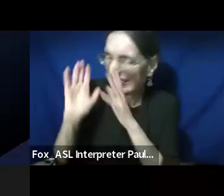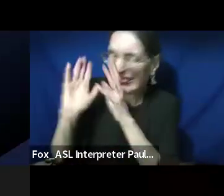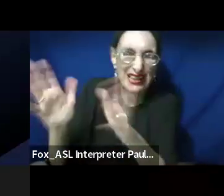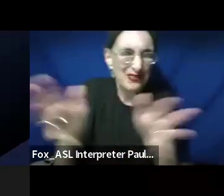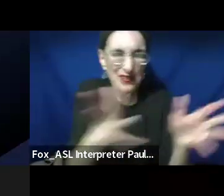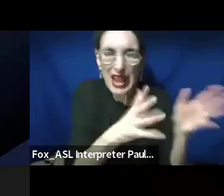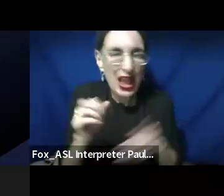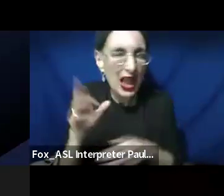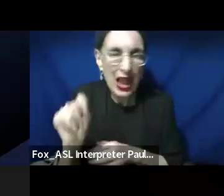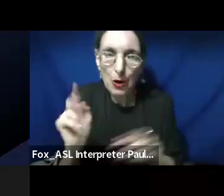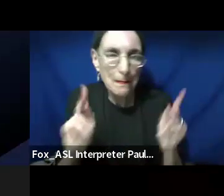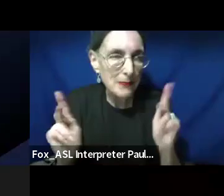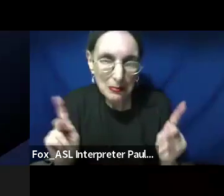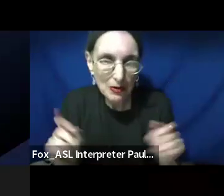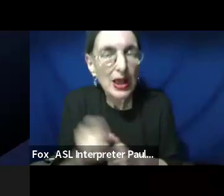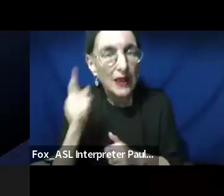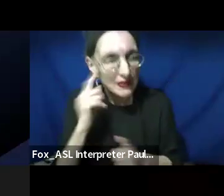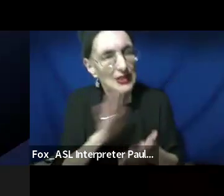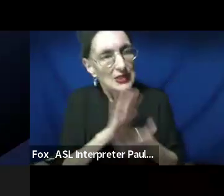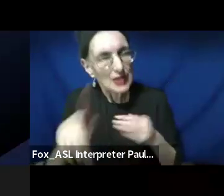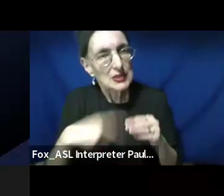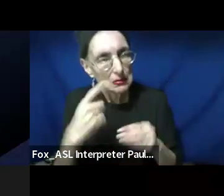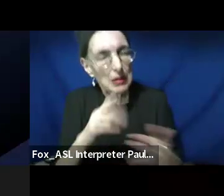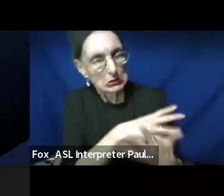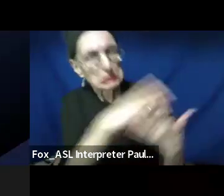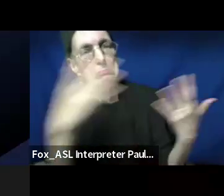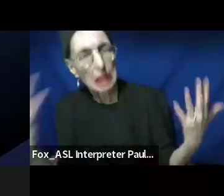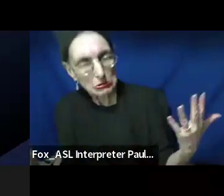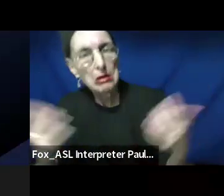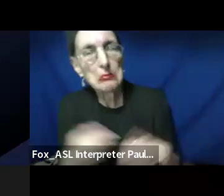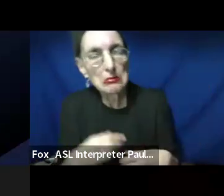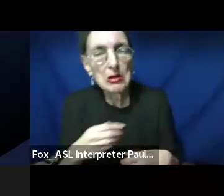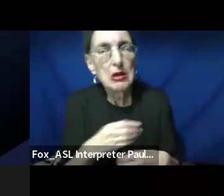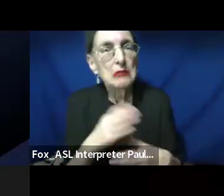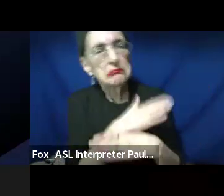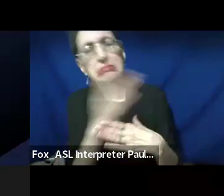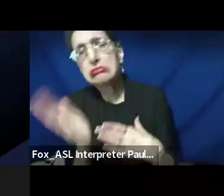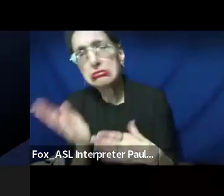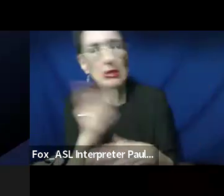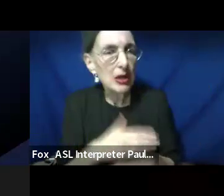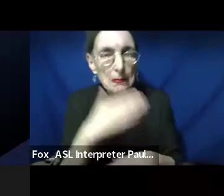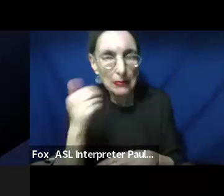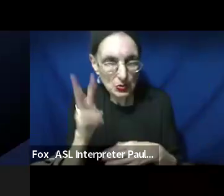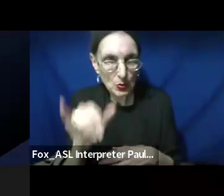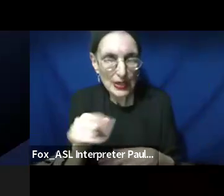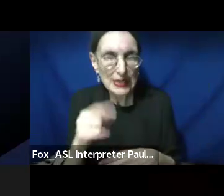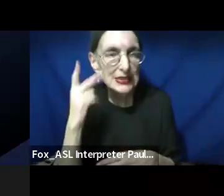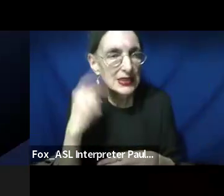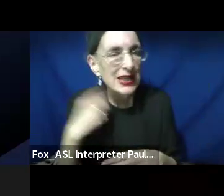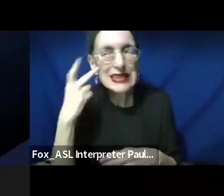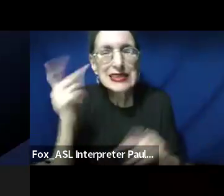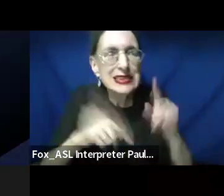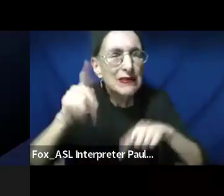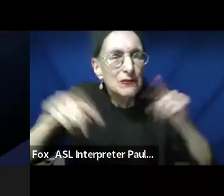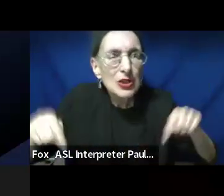that Meg's thing about a spectrum, I think that's the best way to say it, because I see all these different viewpoints, and I think they